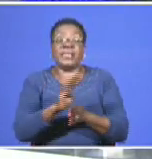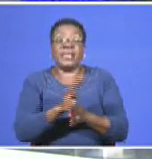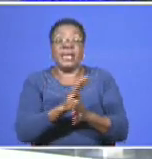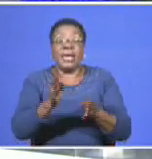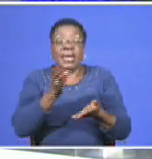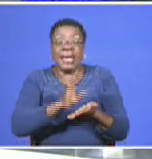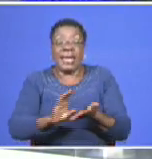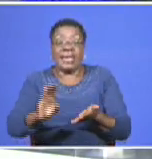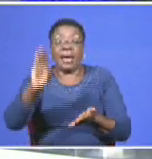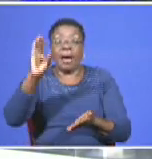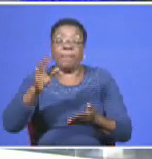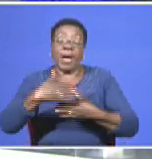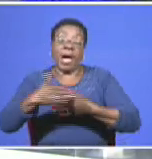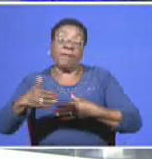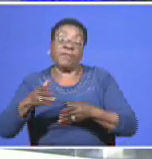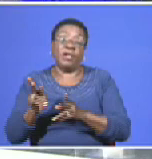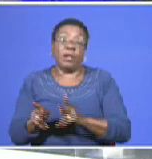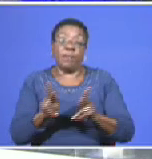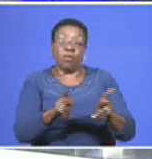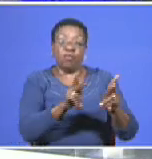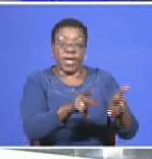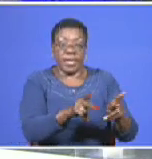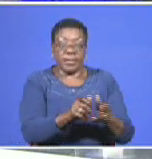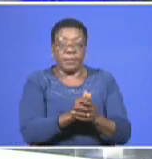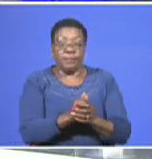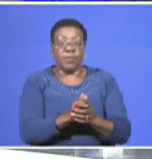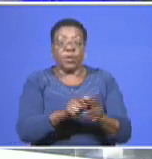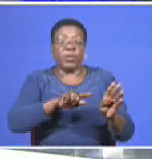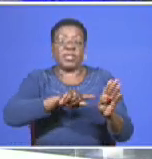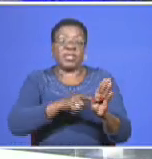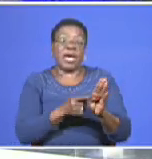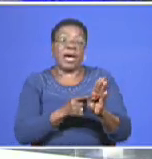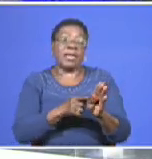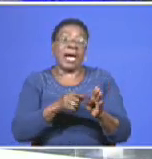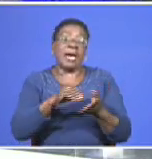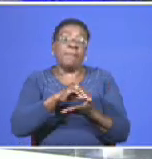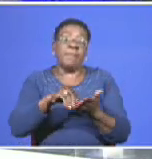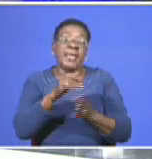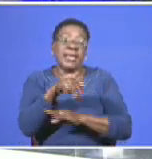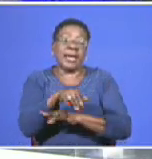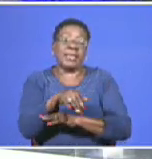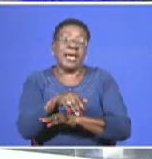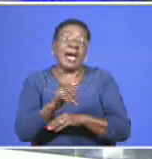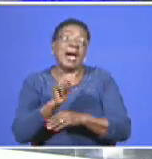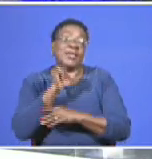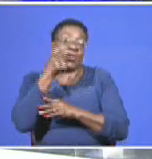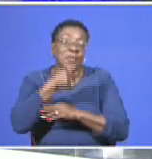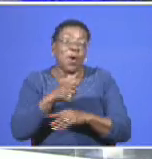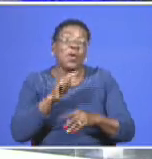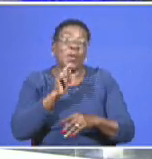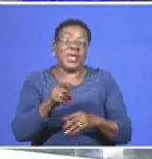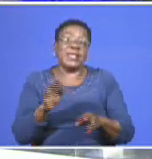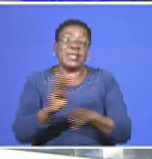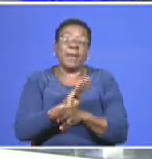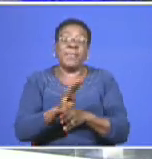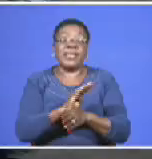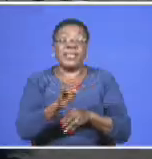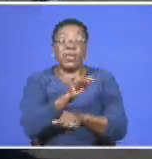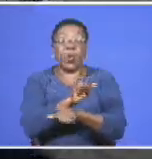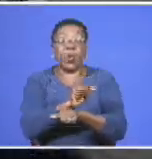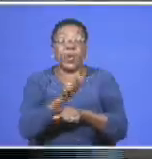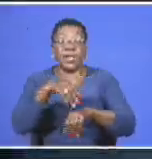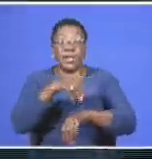from the annual parade, which began at midnight. Tomorrow is a regular day. Our Crystal Darling was out on the streets.